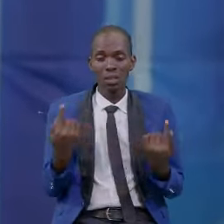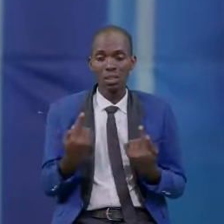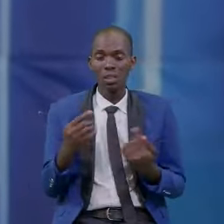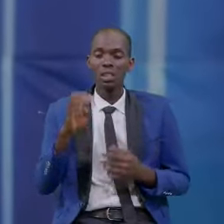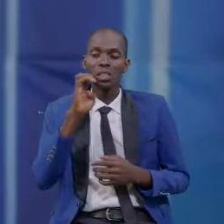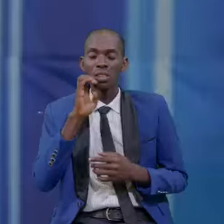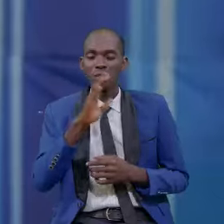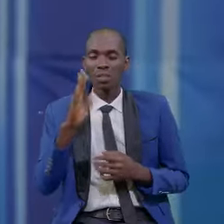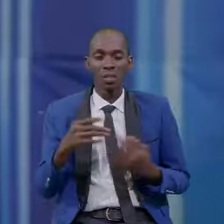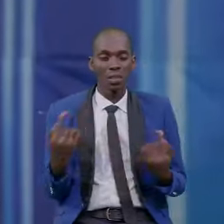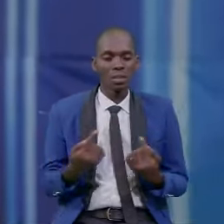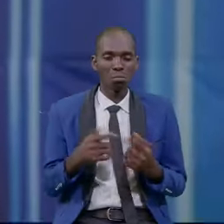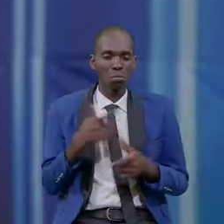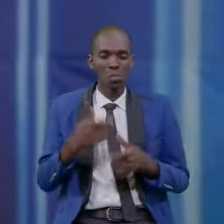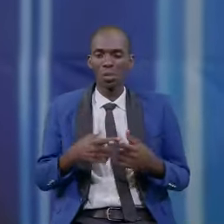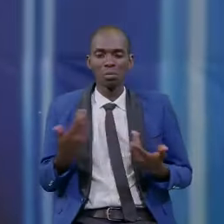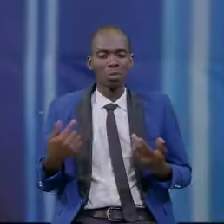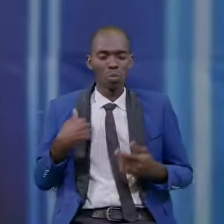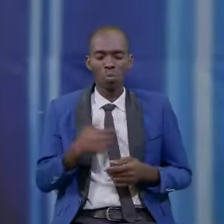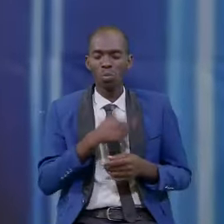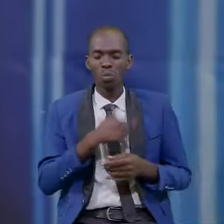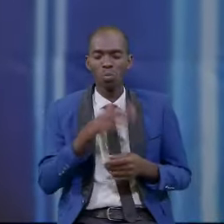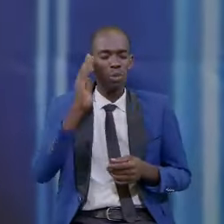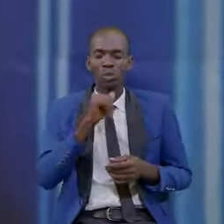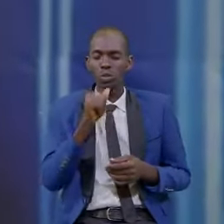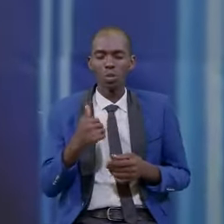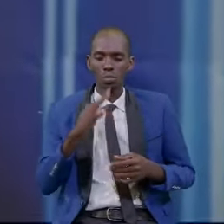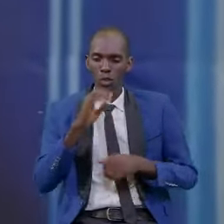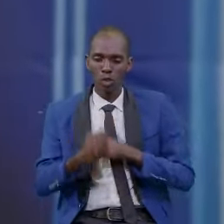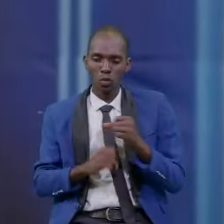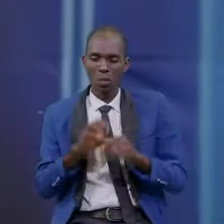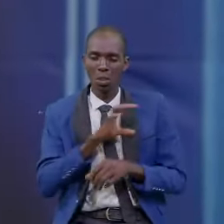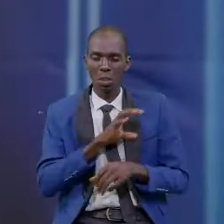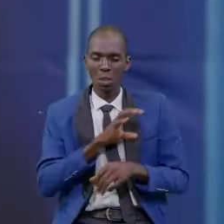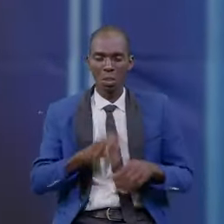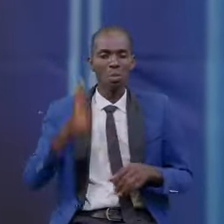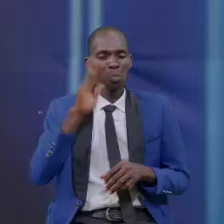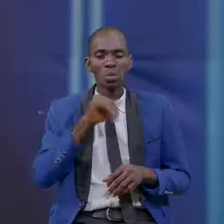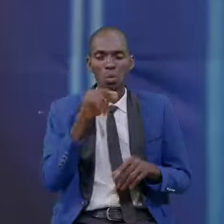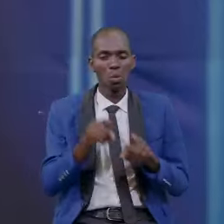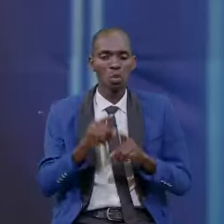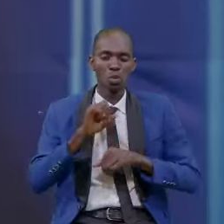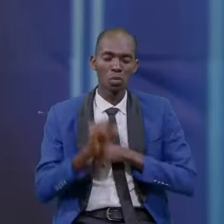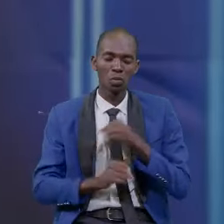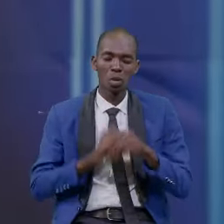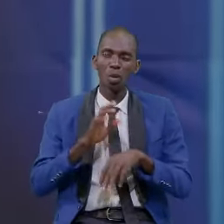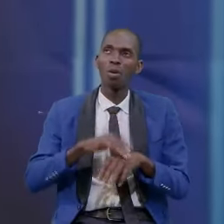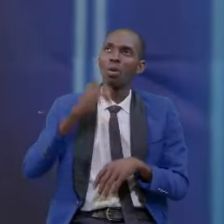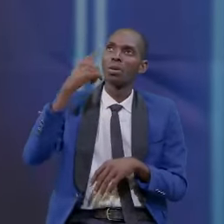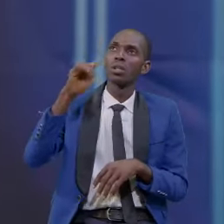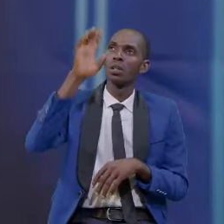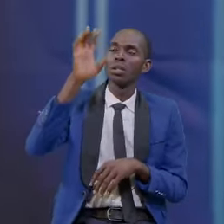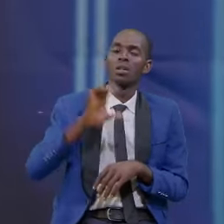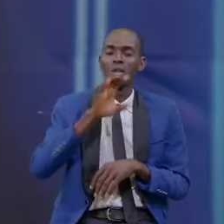would not have suffered on the cross of Calvary. And you look at the suffering, and he says, look at